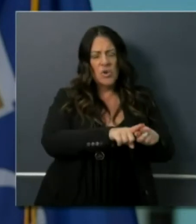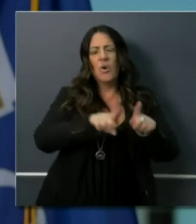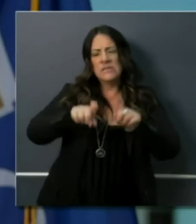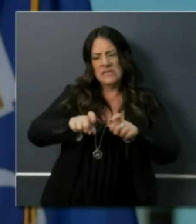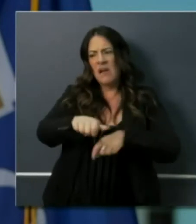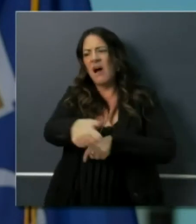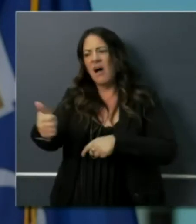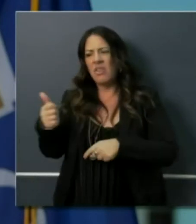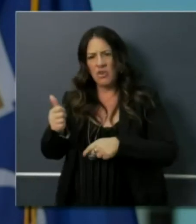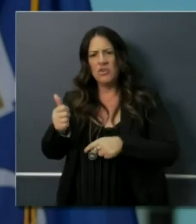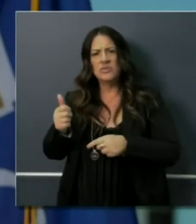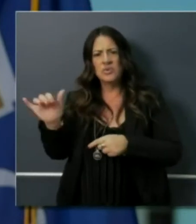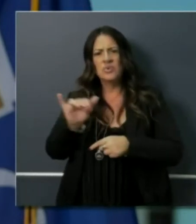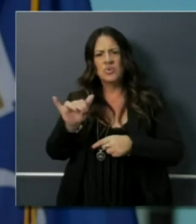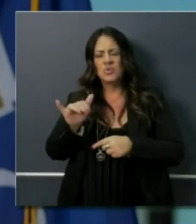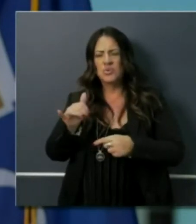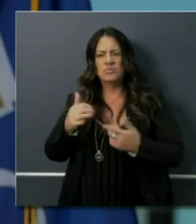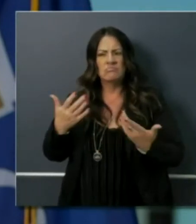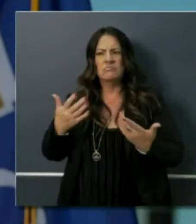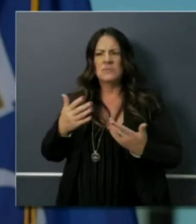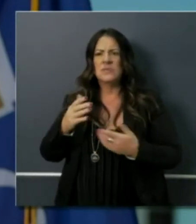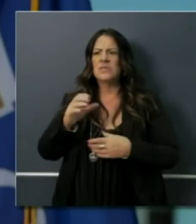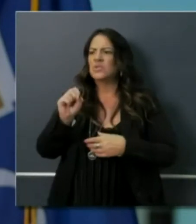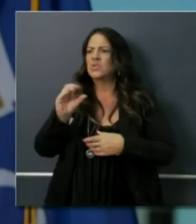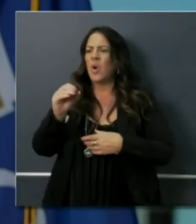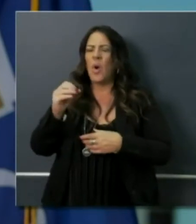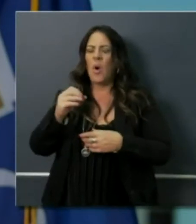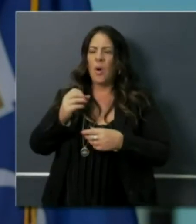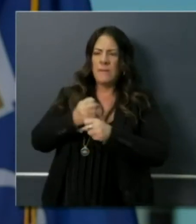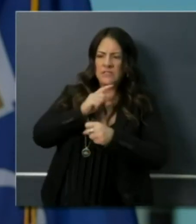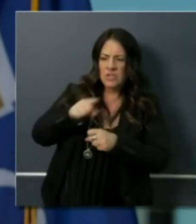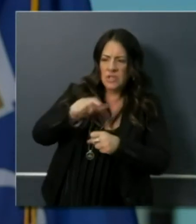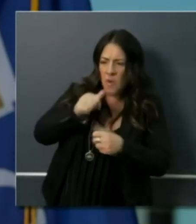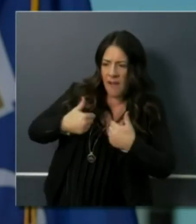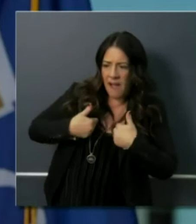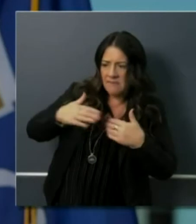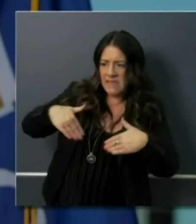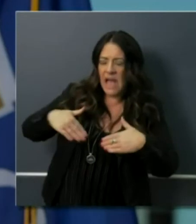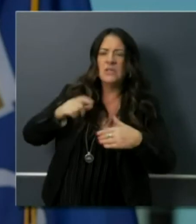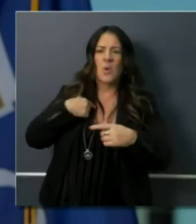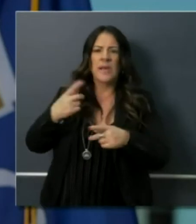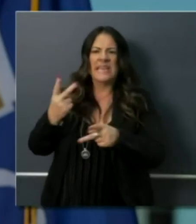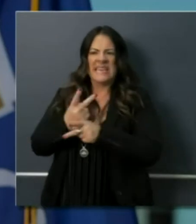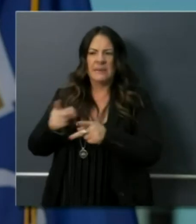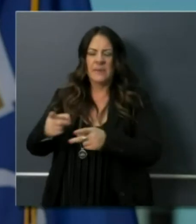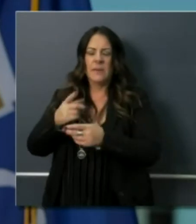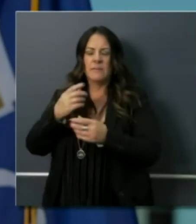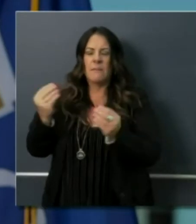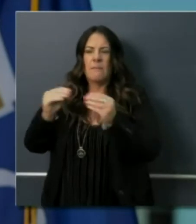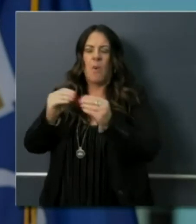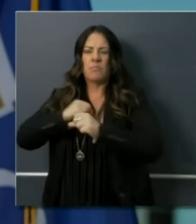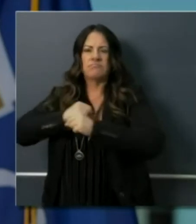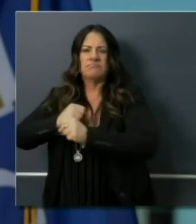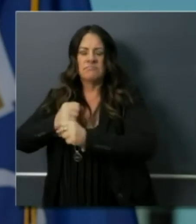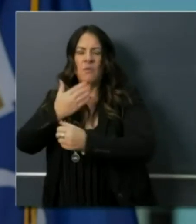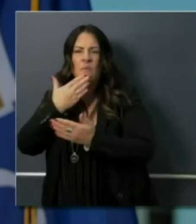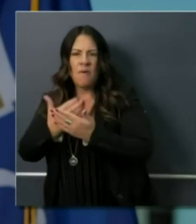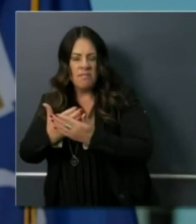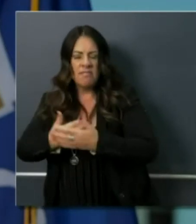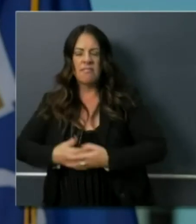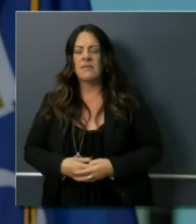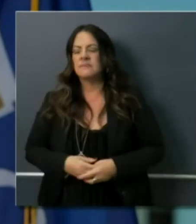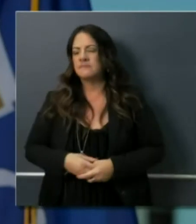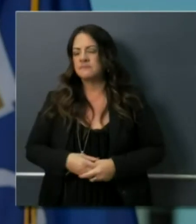before maybe they have symptoms so that we can take care of them well. So together, these efforts, plus the ones that the Governor outlined just a